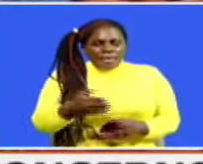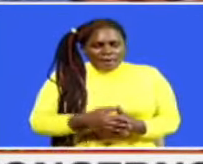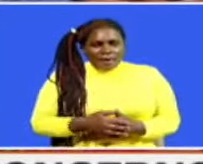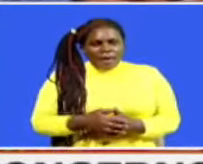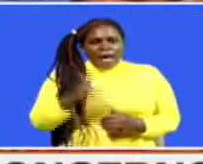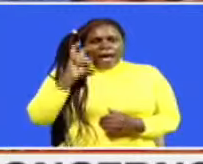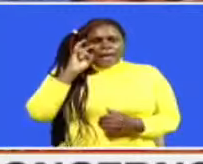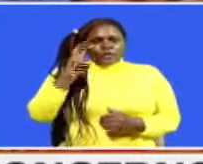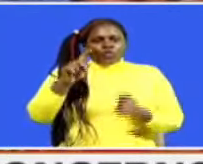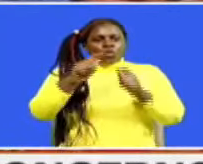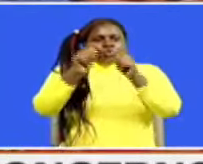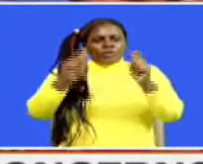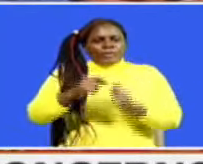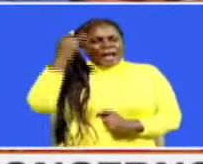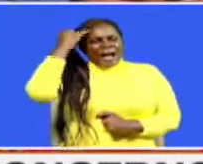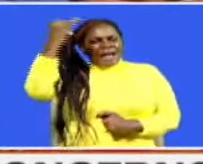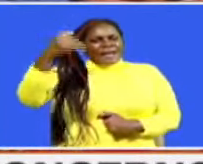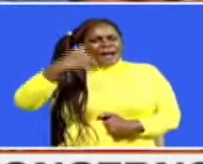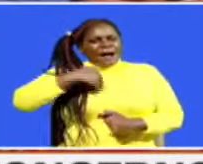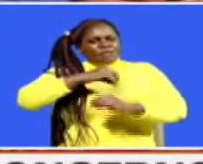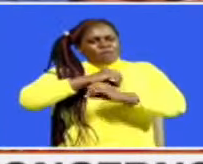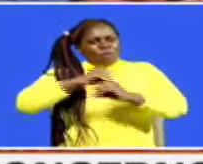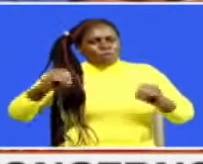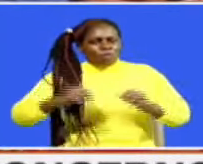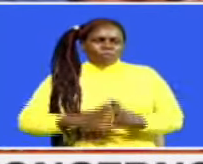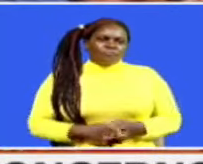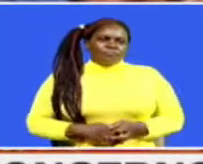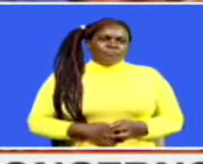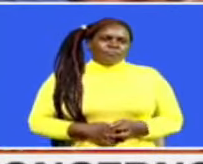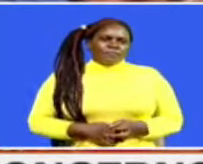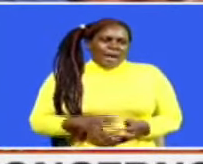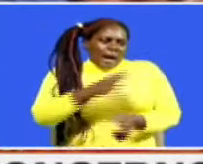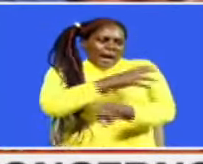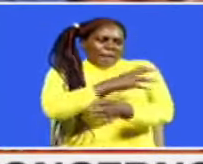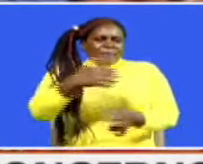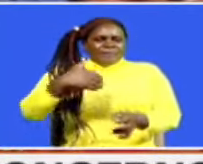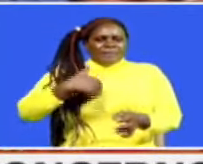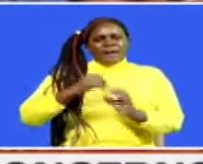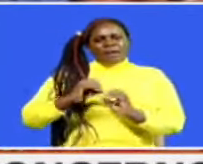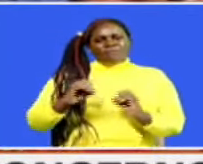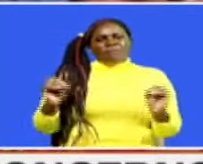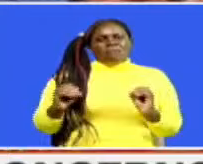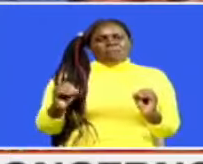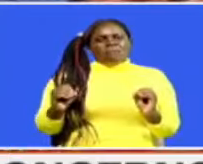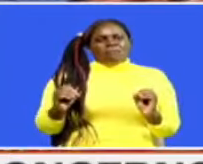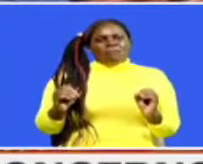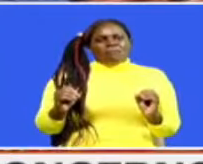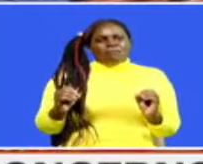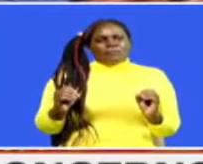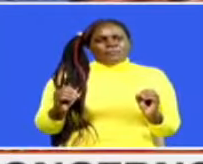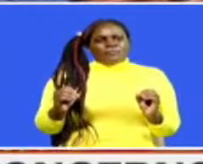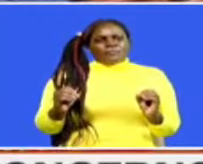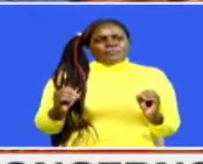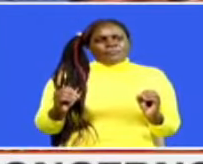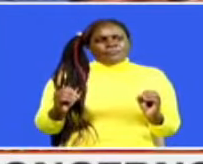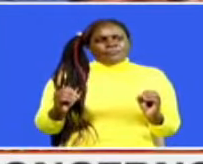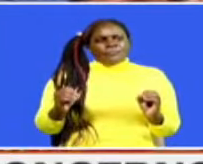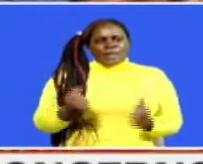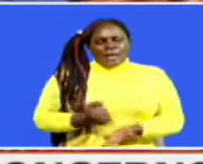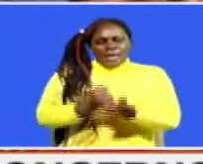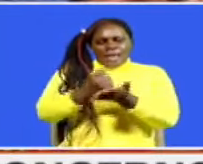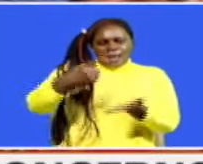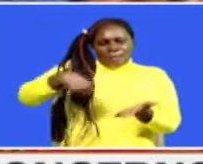I saw a team that is clueless, and a team that has no capacity at all to help